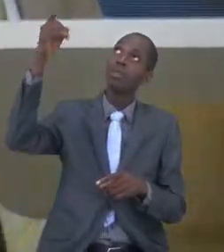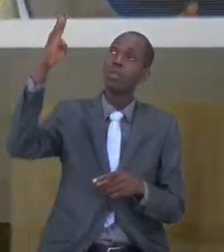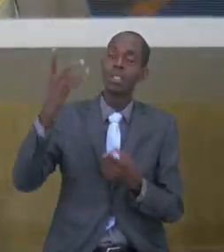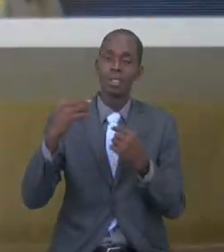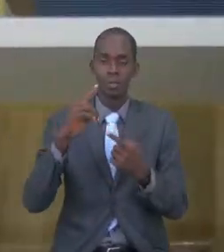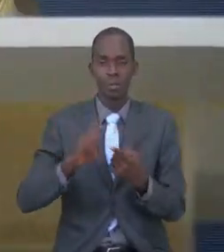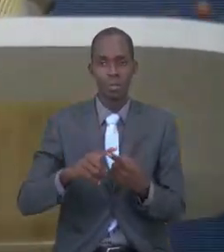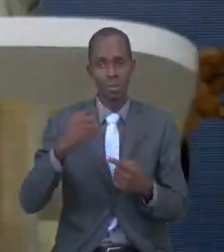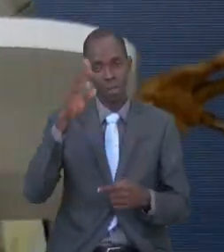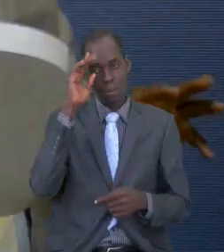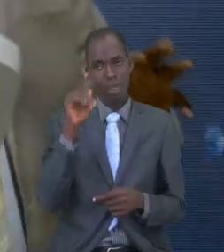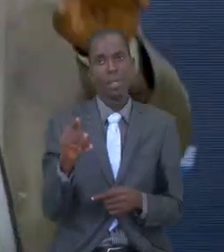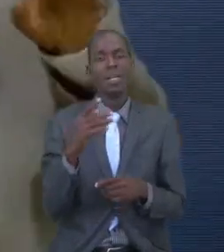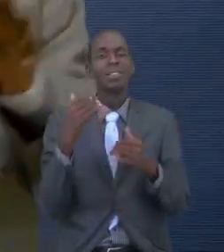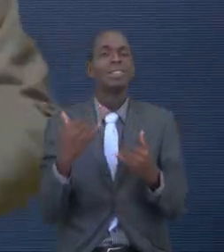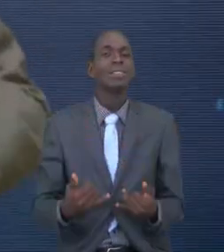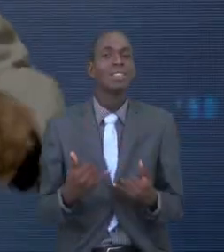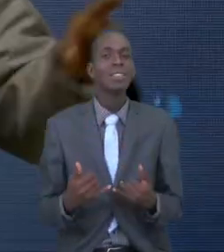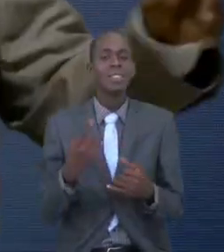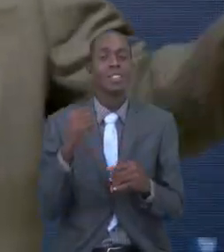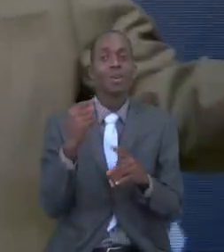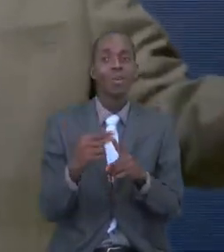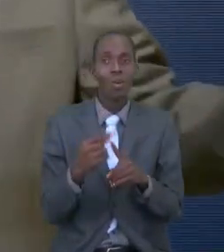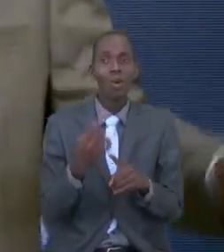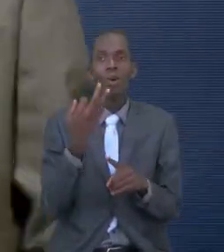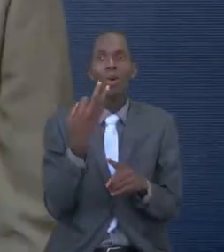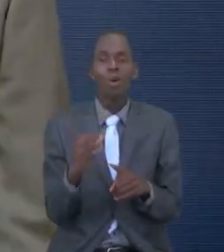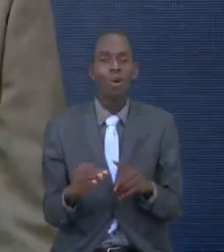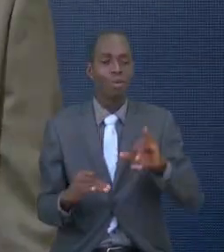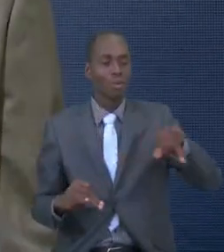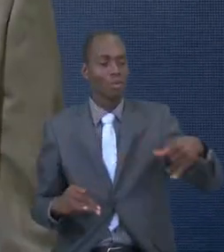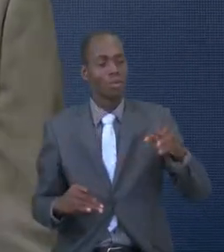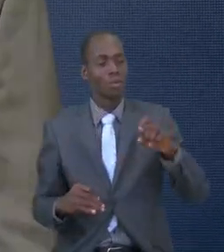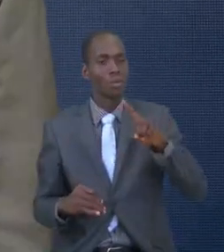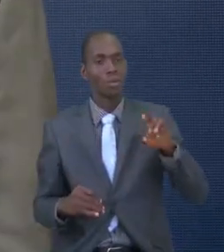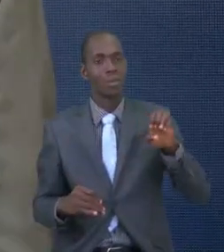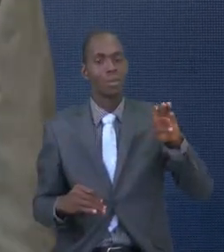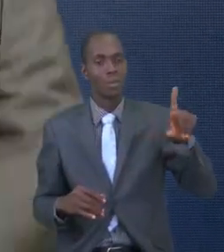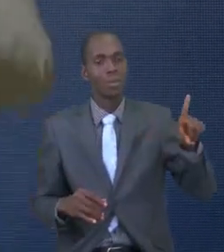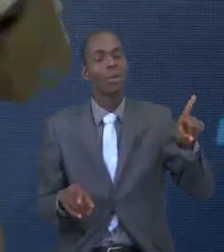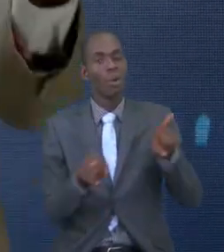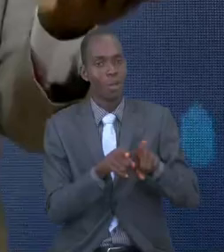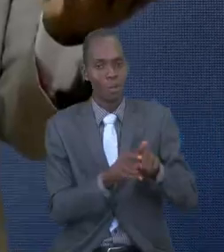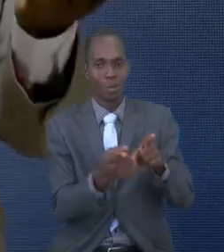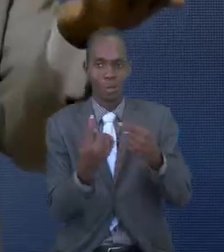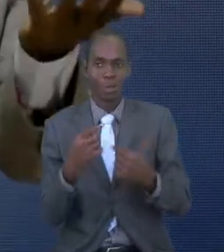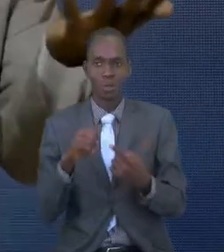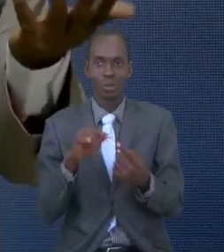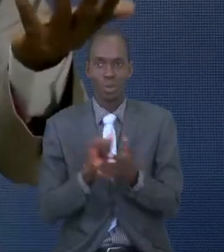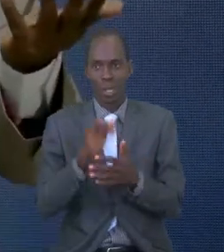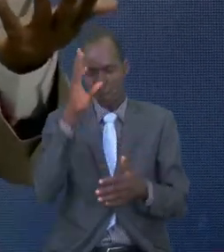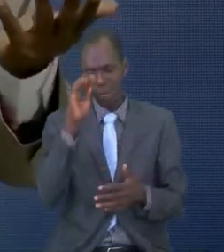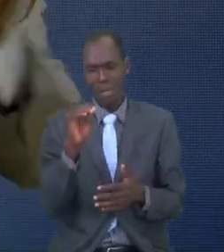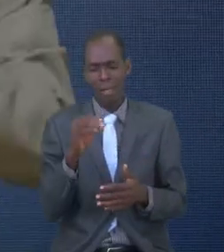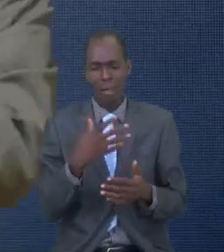unto him. Now, the word of Jezebel came unto him. And you have a